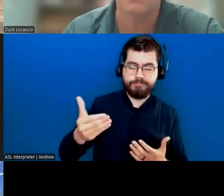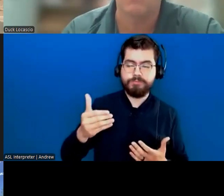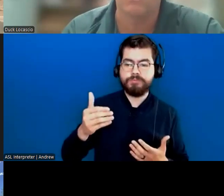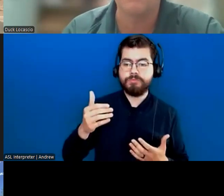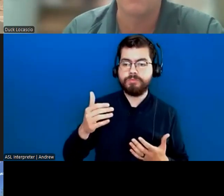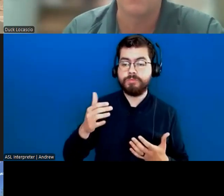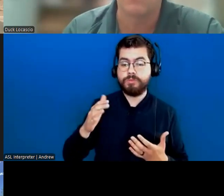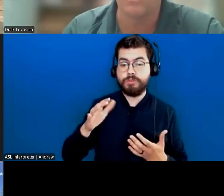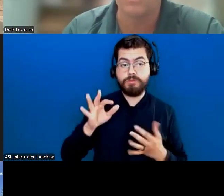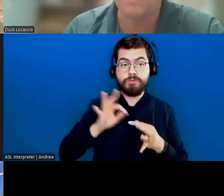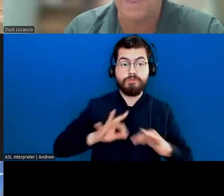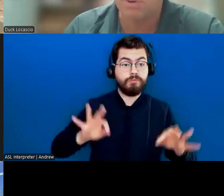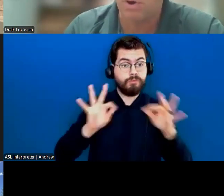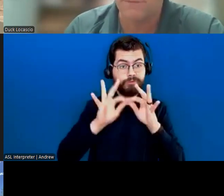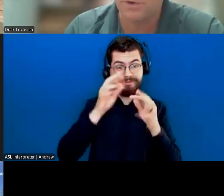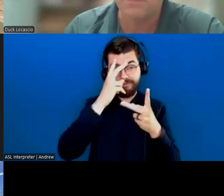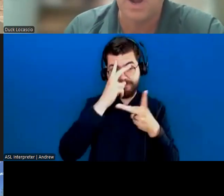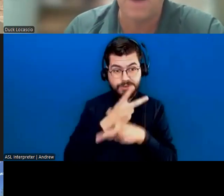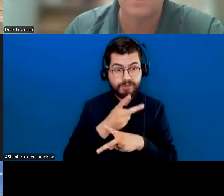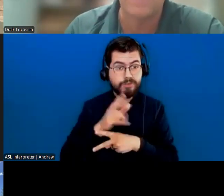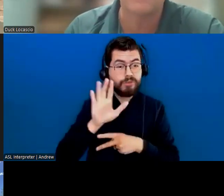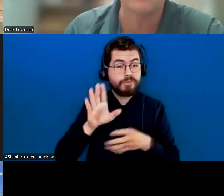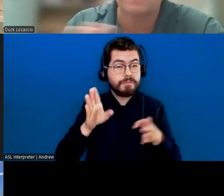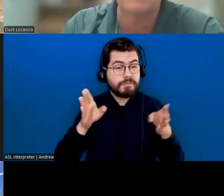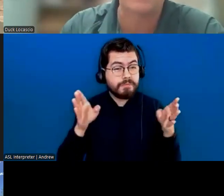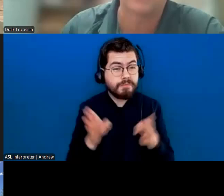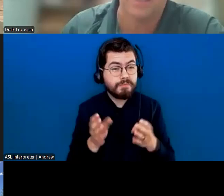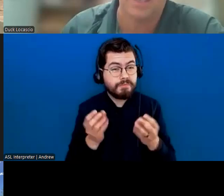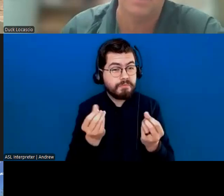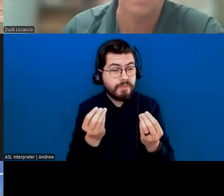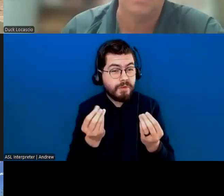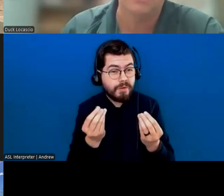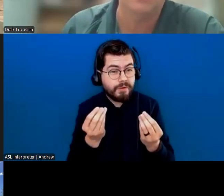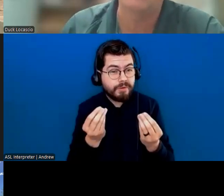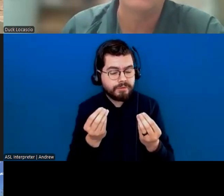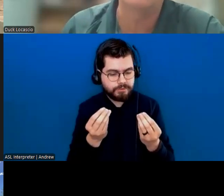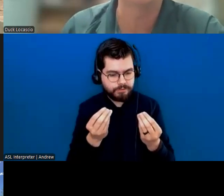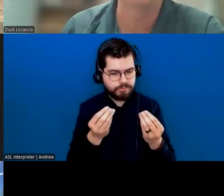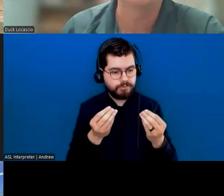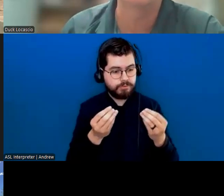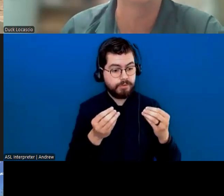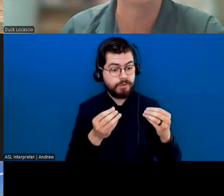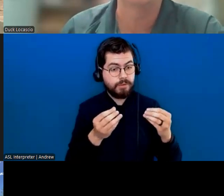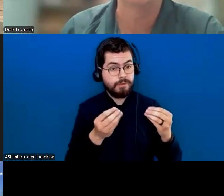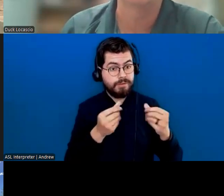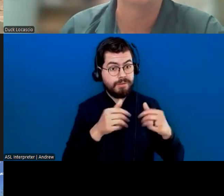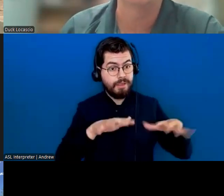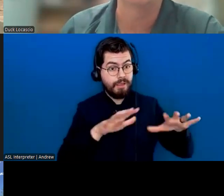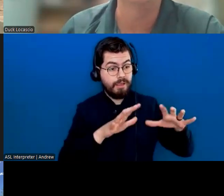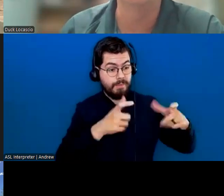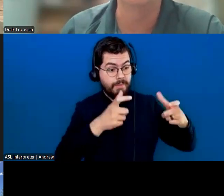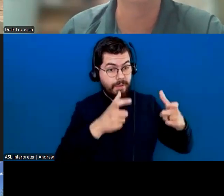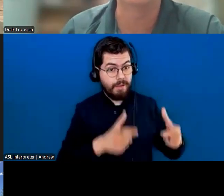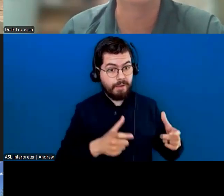property, what what that part of your property makes up that landscape. It it